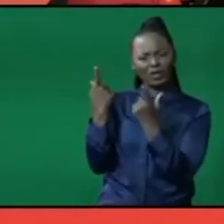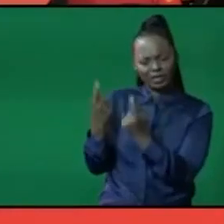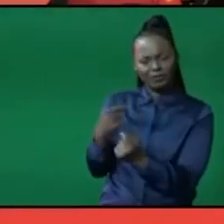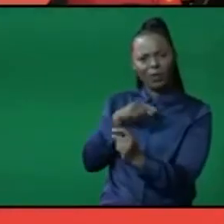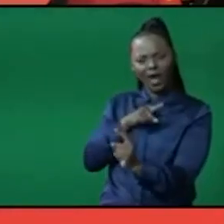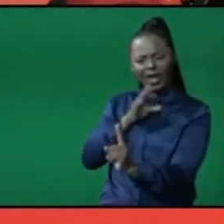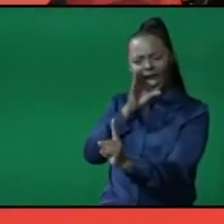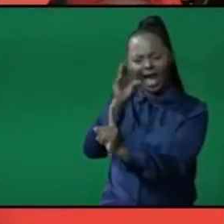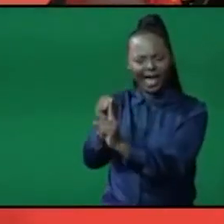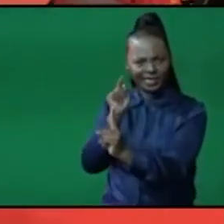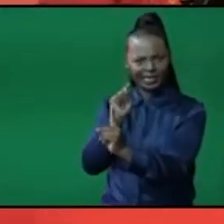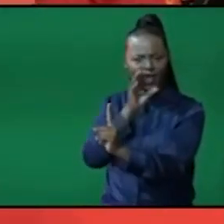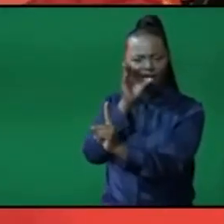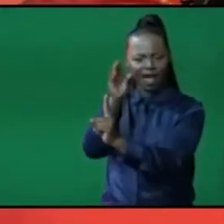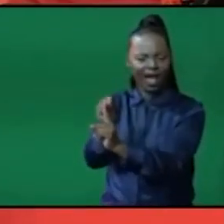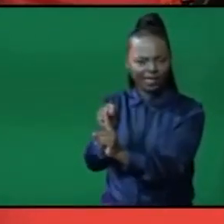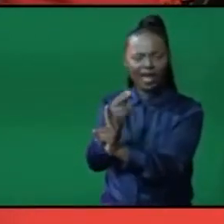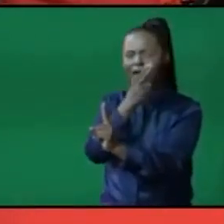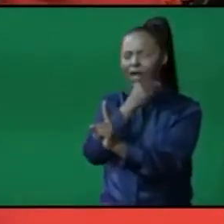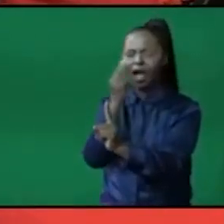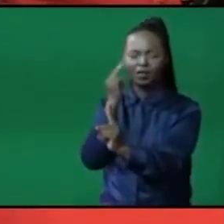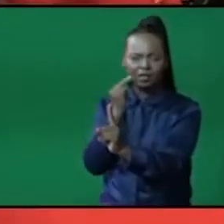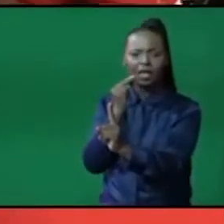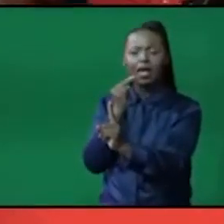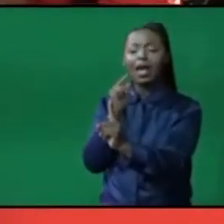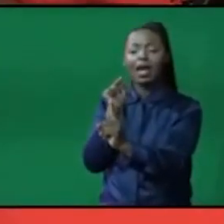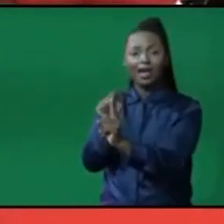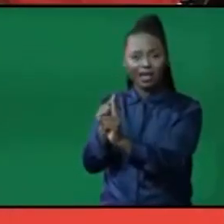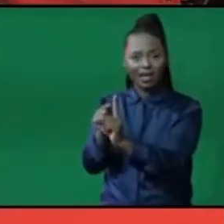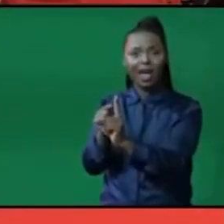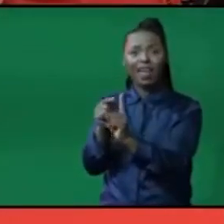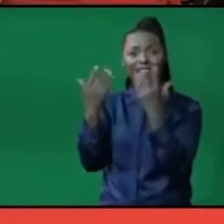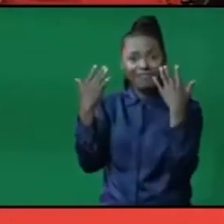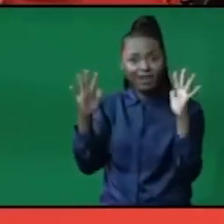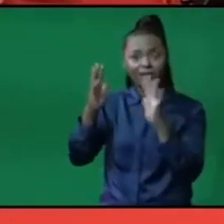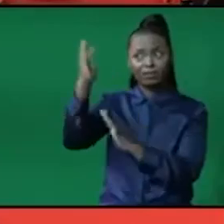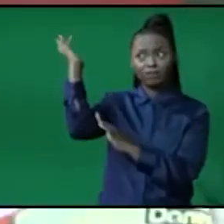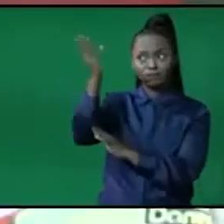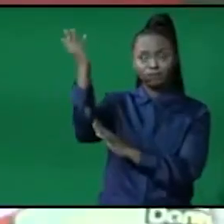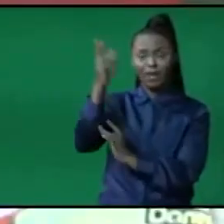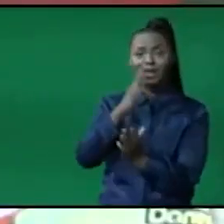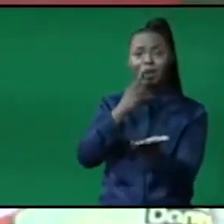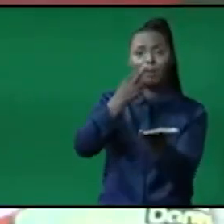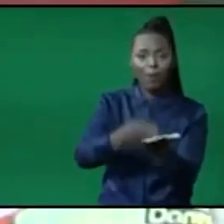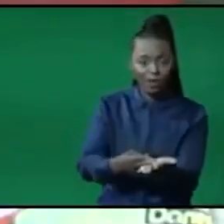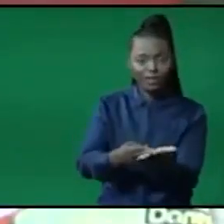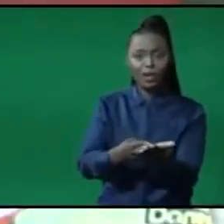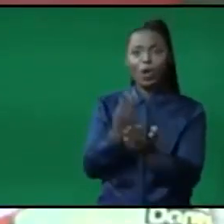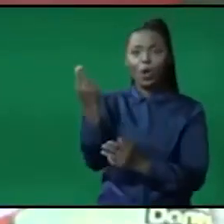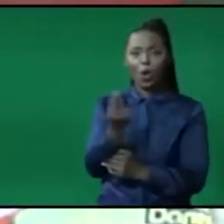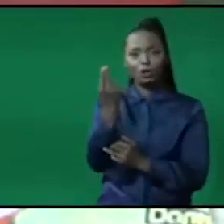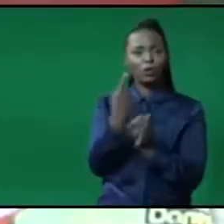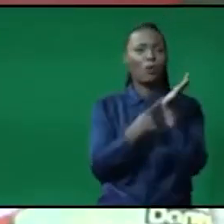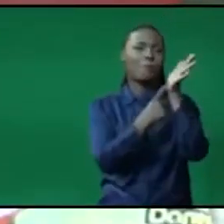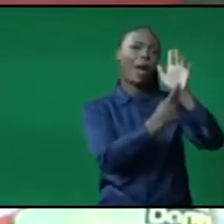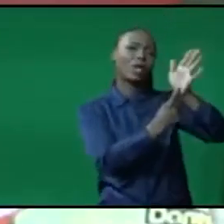her nicely that after she presents the report, she must play bioscope for you